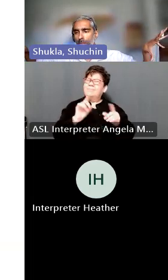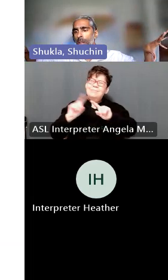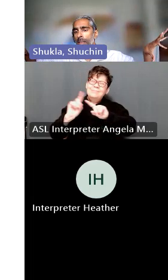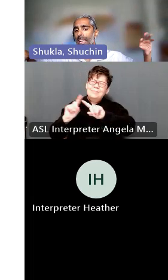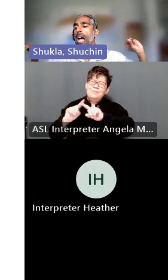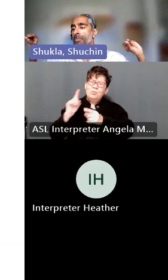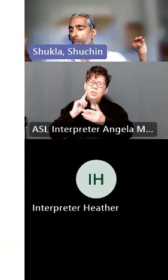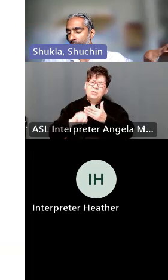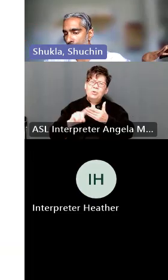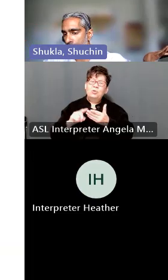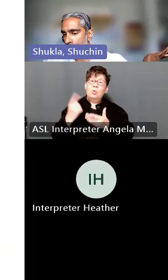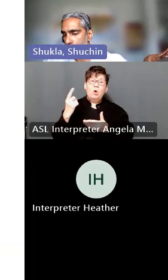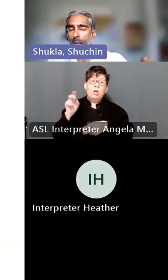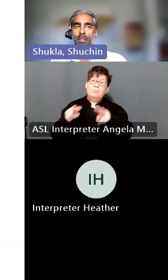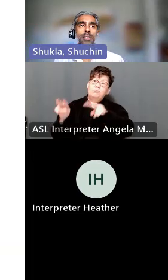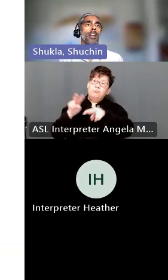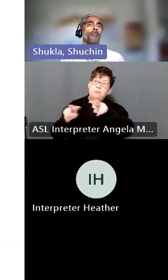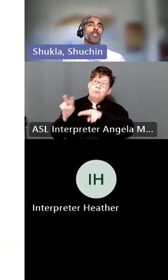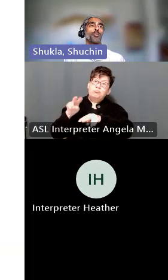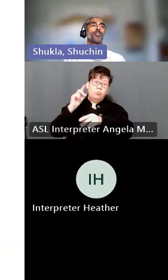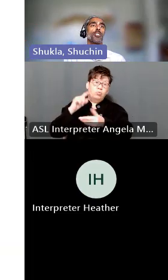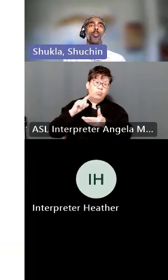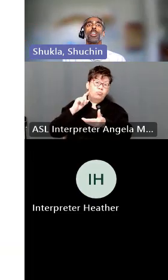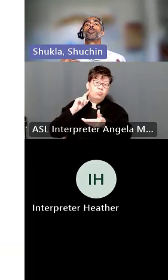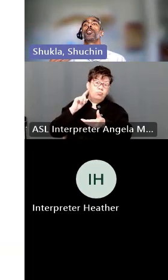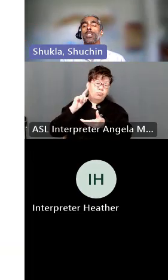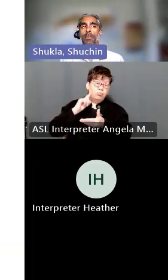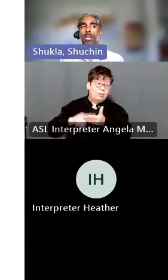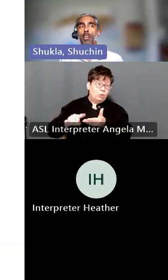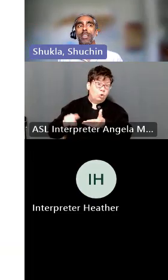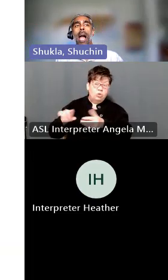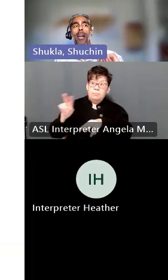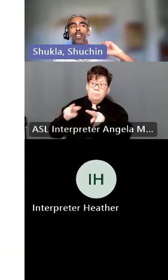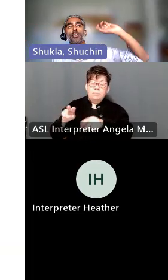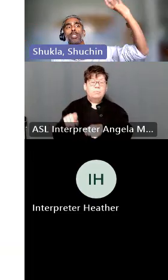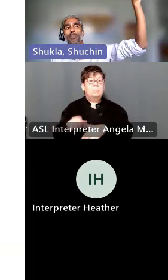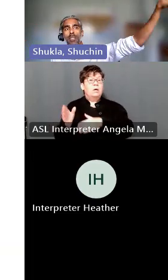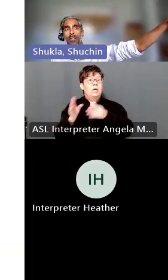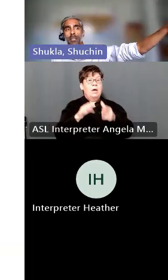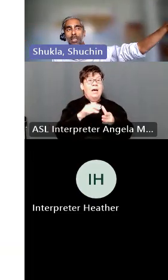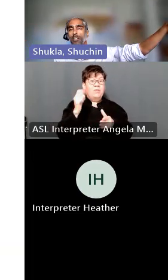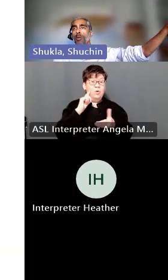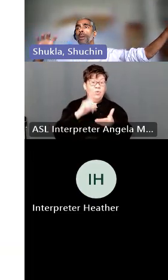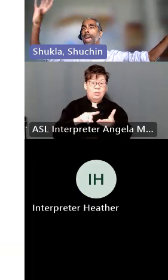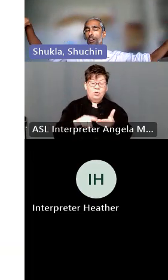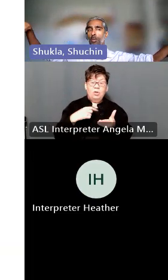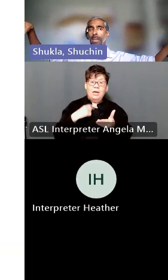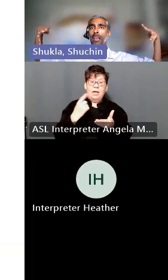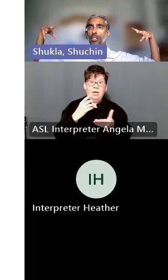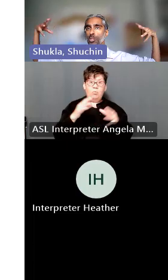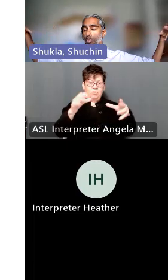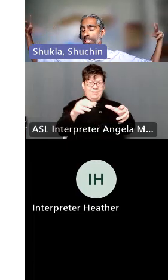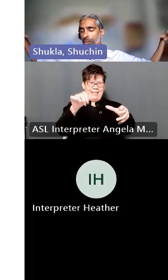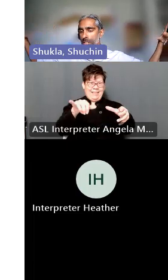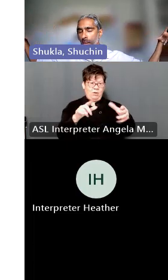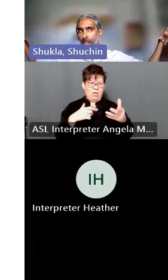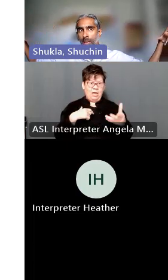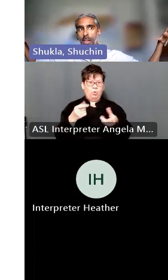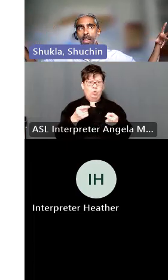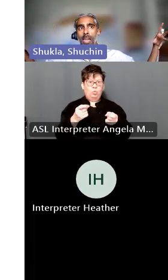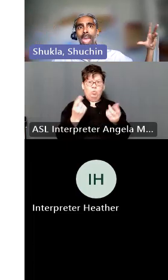groups of people. That's observational trials. There's research where you do something. You say, I'm going to do something to this group and that group in a